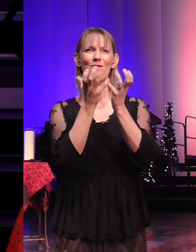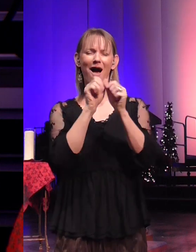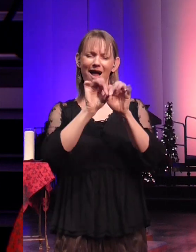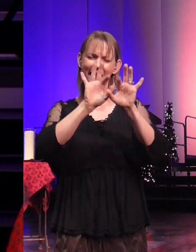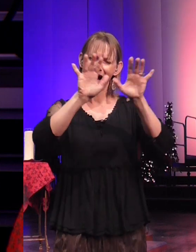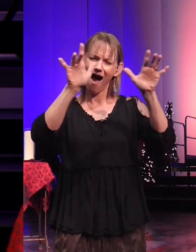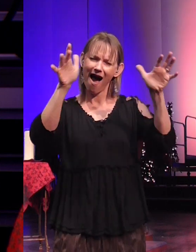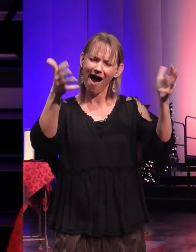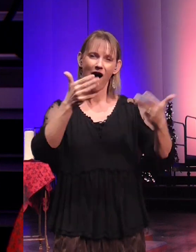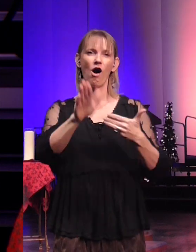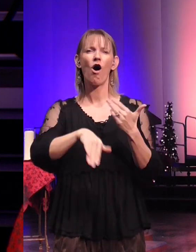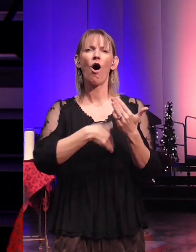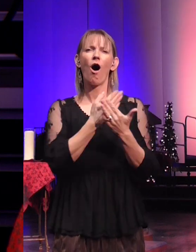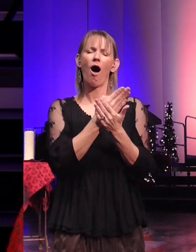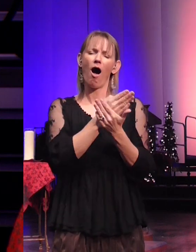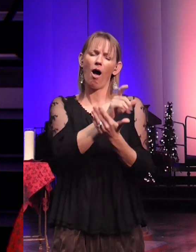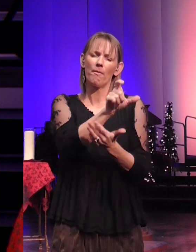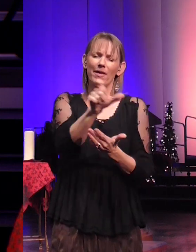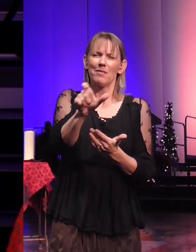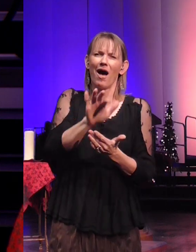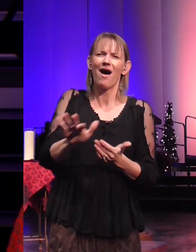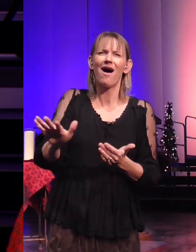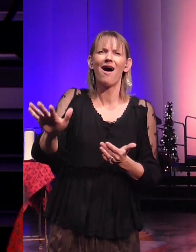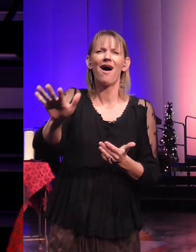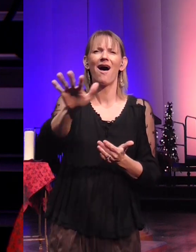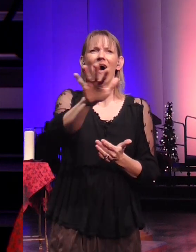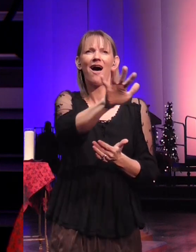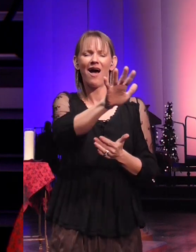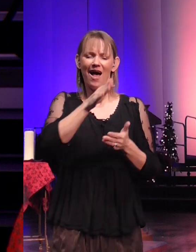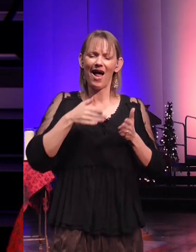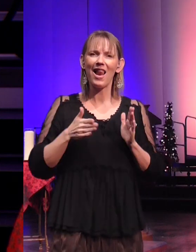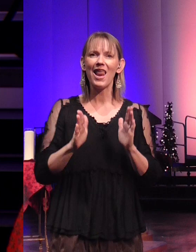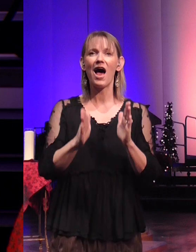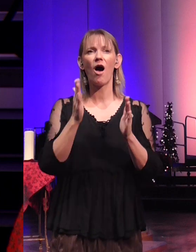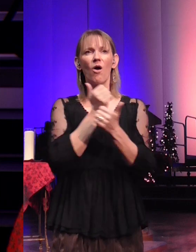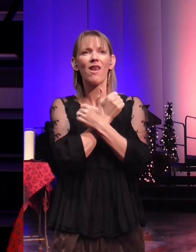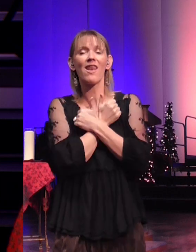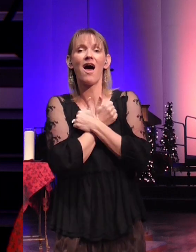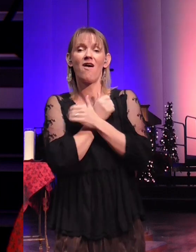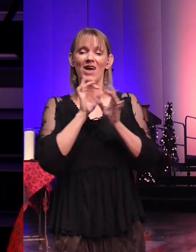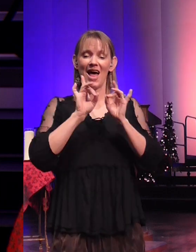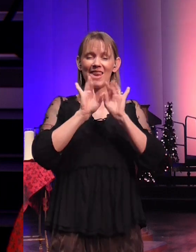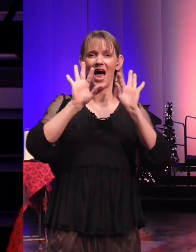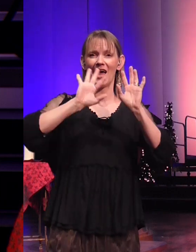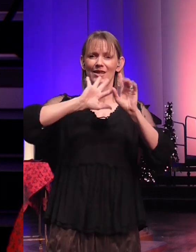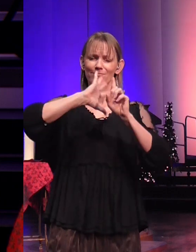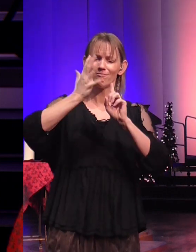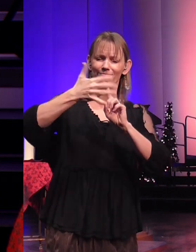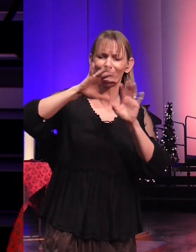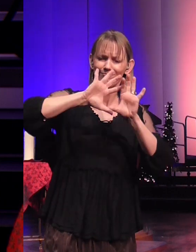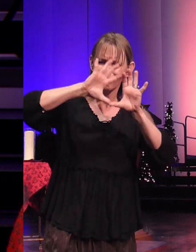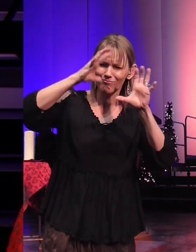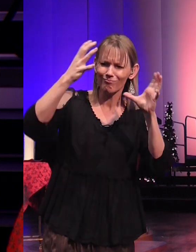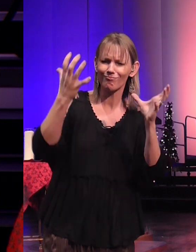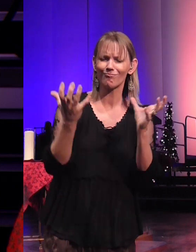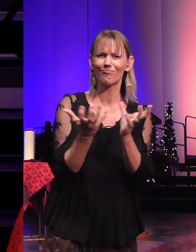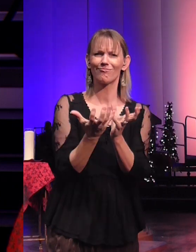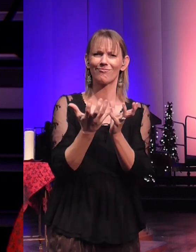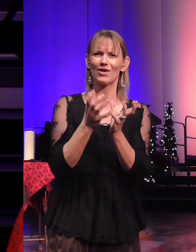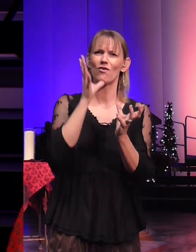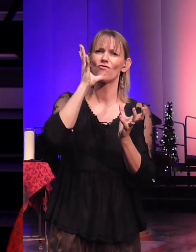sentient beings, to allow a beautiful cloak of love and light to encircle Grandmother Earth, our